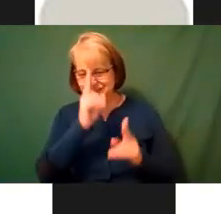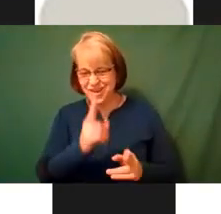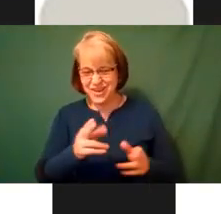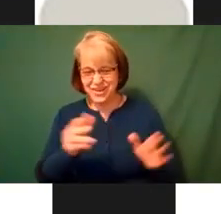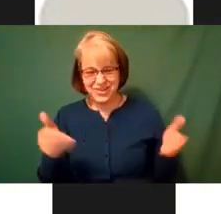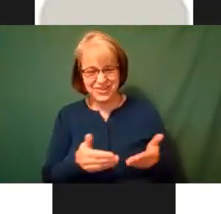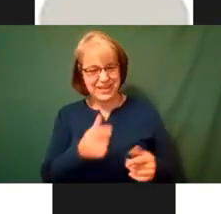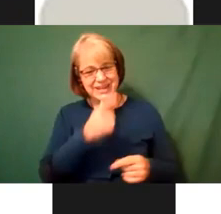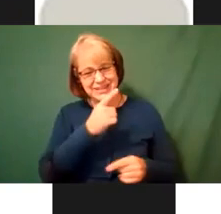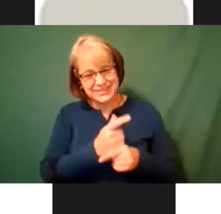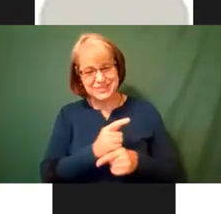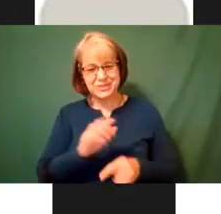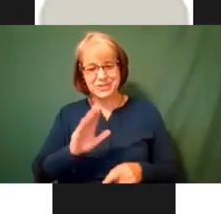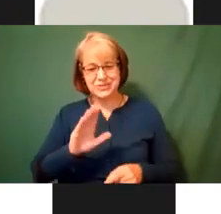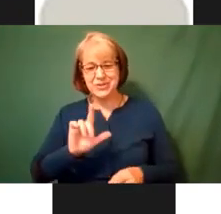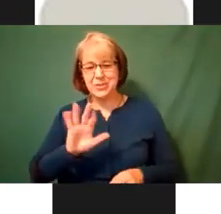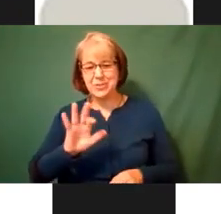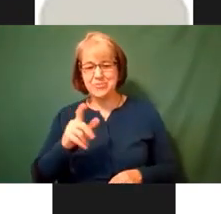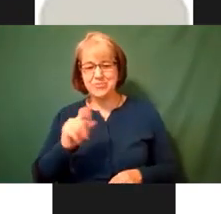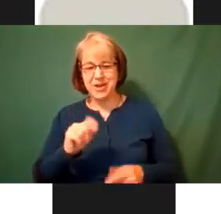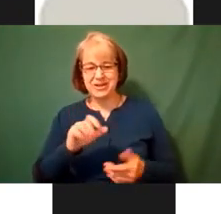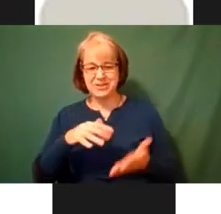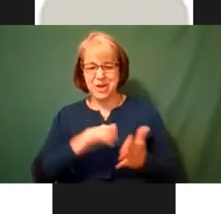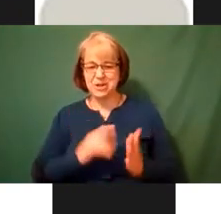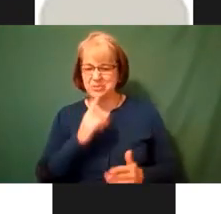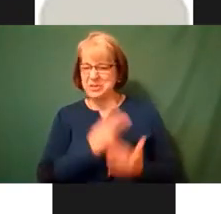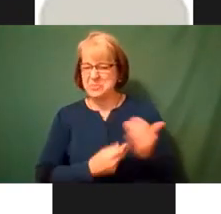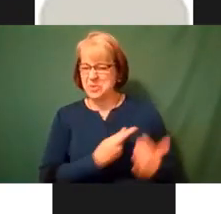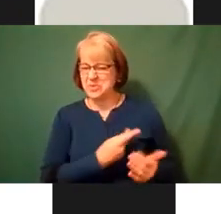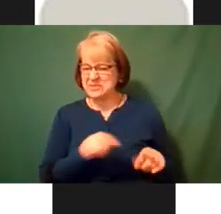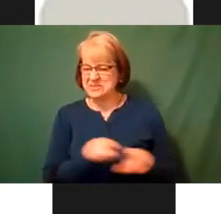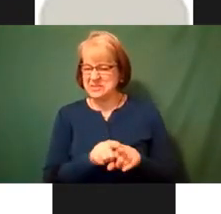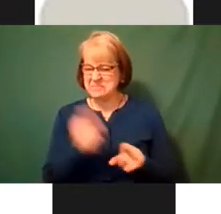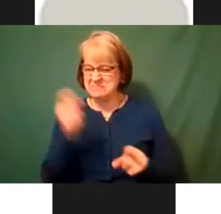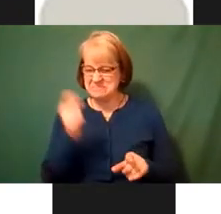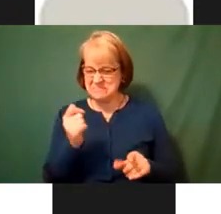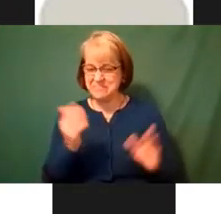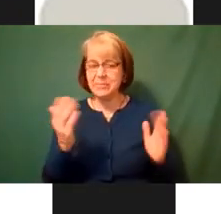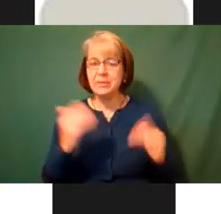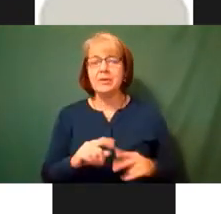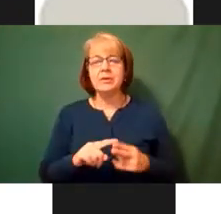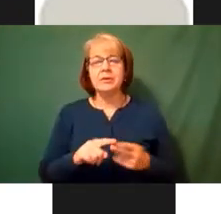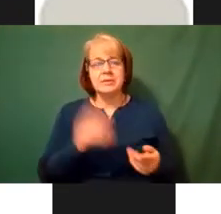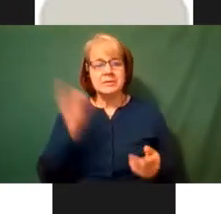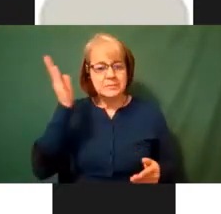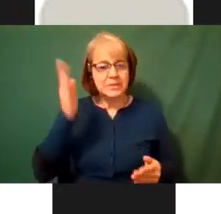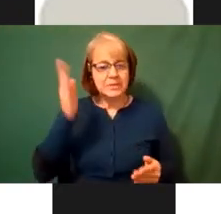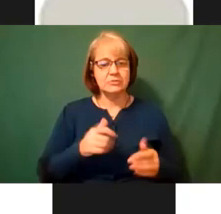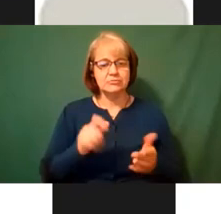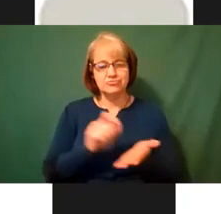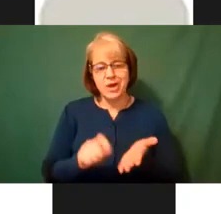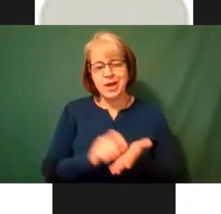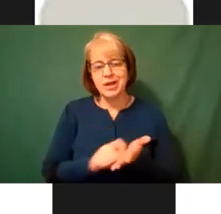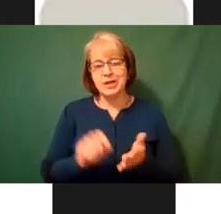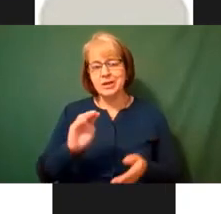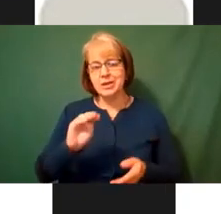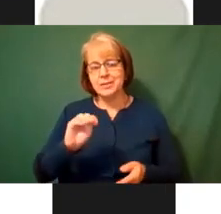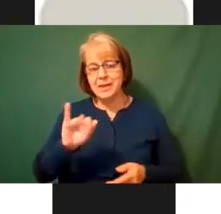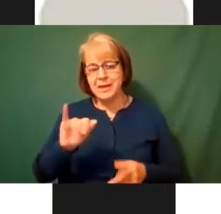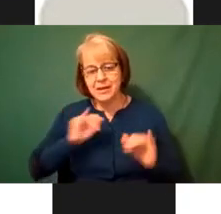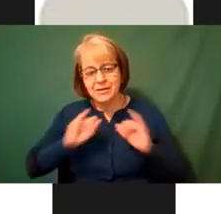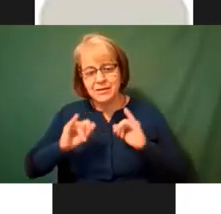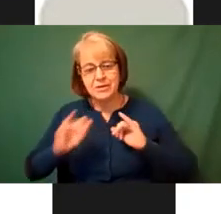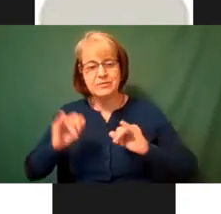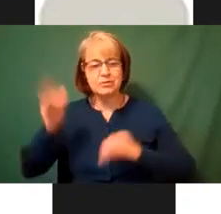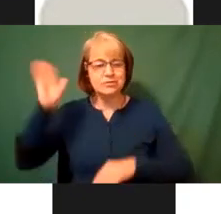sister Fulbright scholar to you, along with public speaking, writing, media engagements, consulting, and teaching.